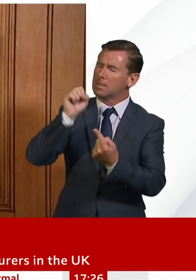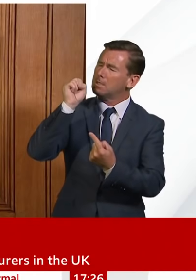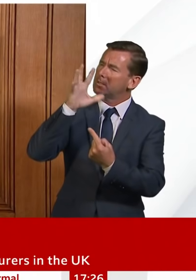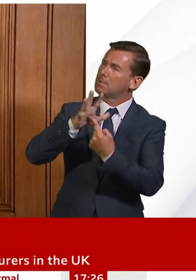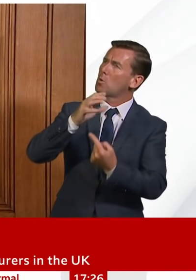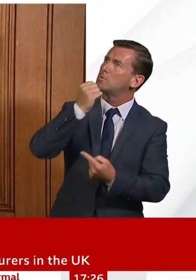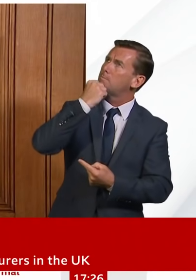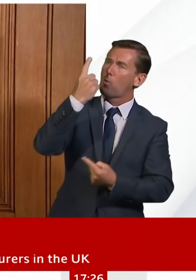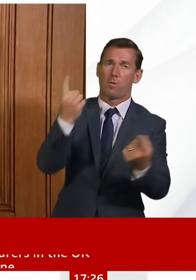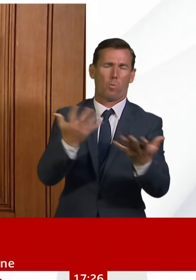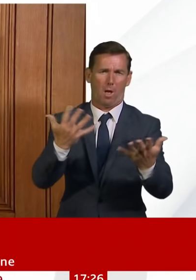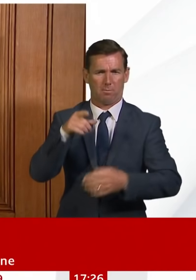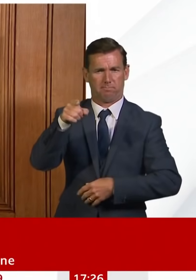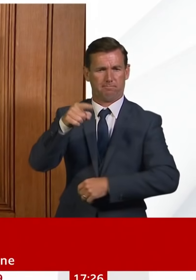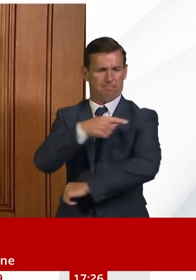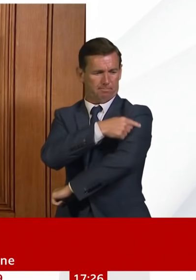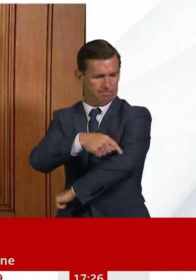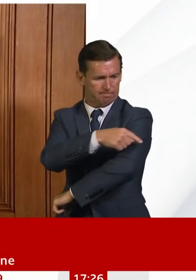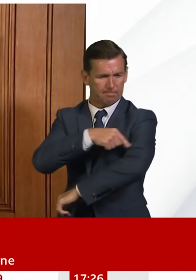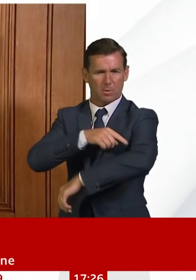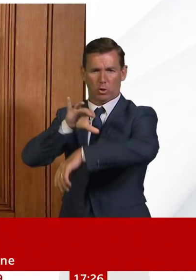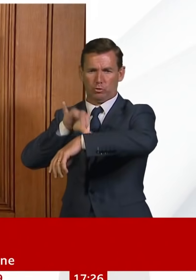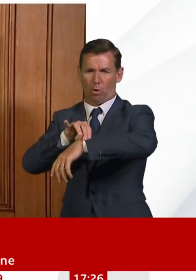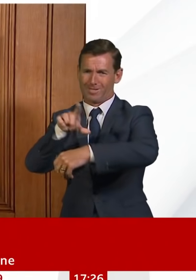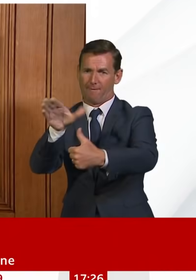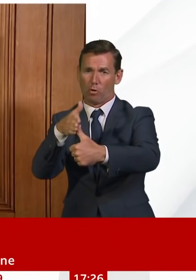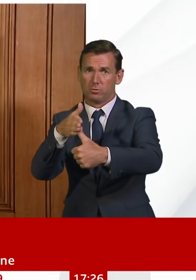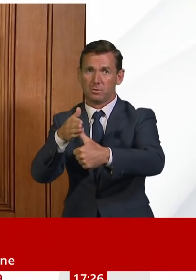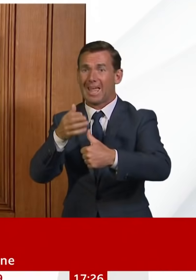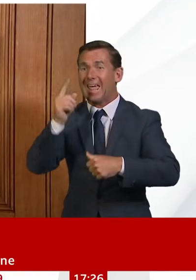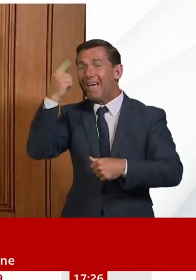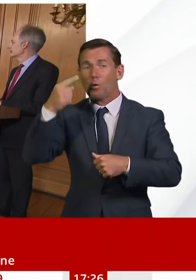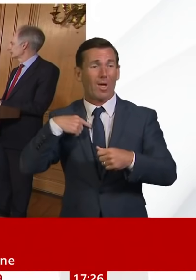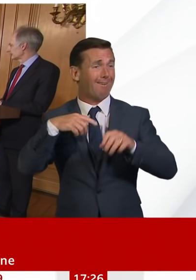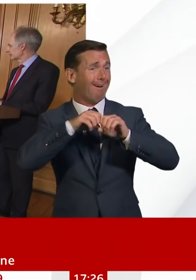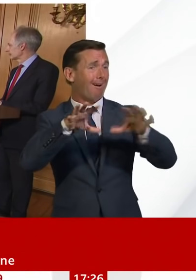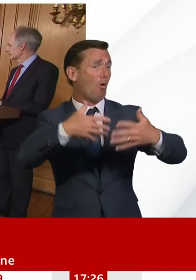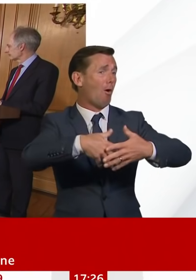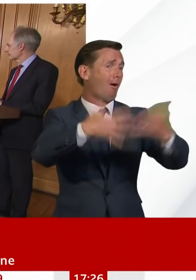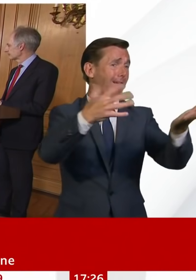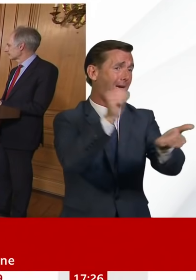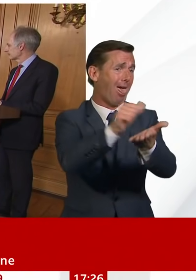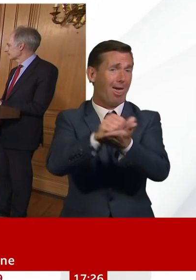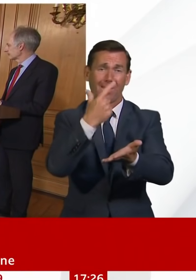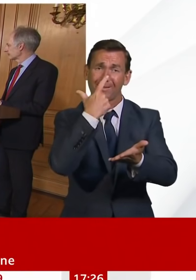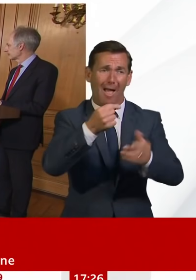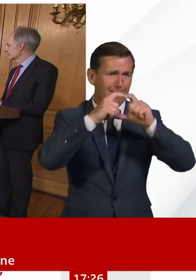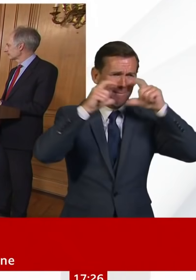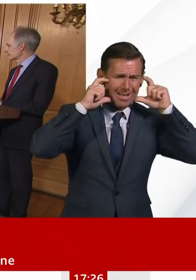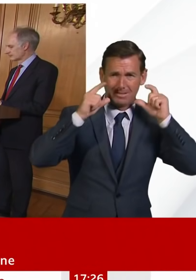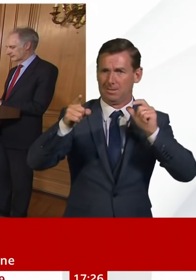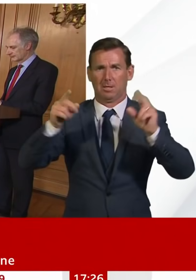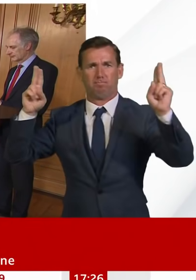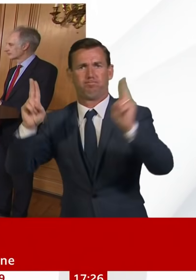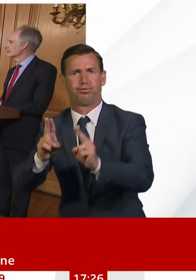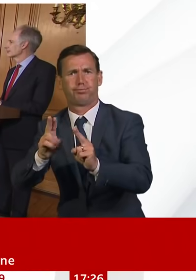care workers. And that is a line we are not going to cross under any circumstances. Thanks, Robert. Victoria